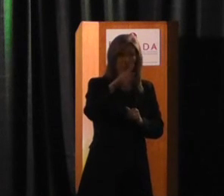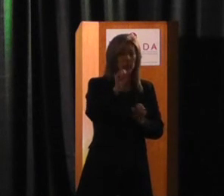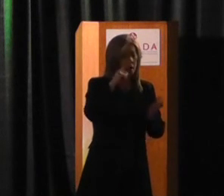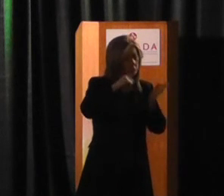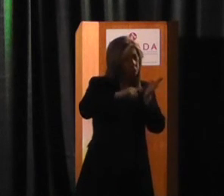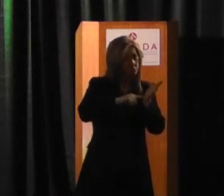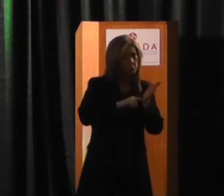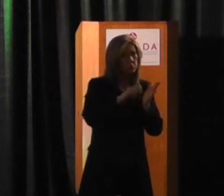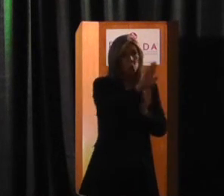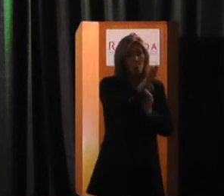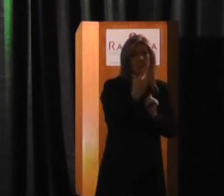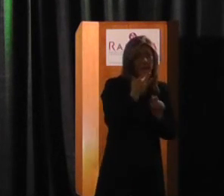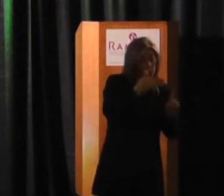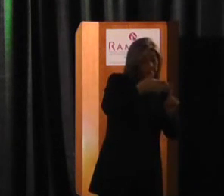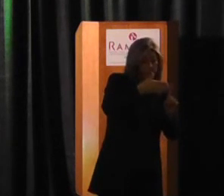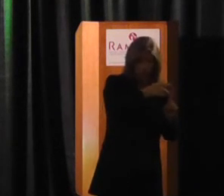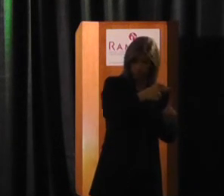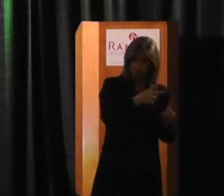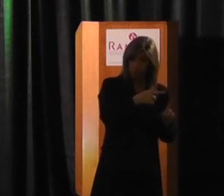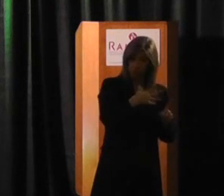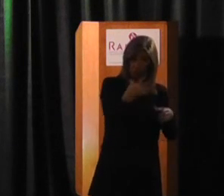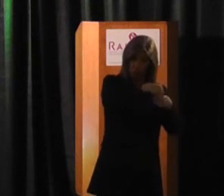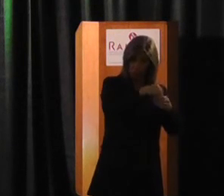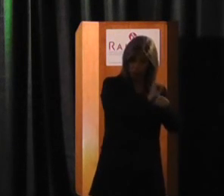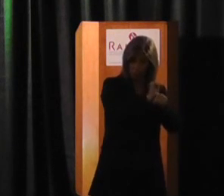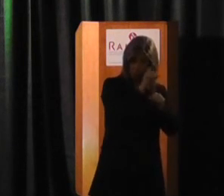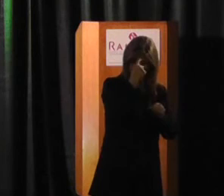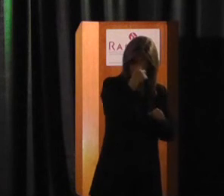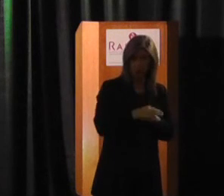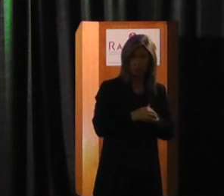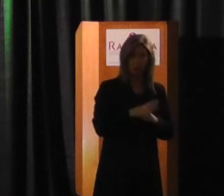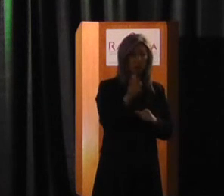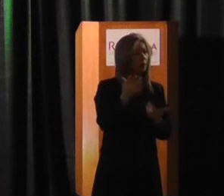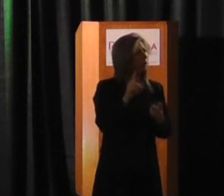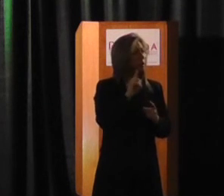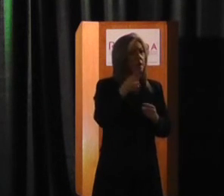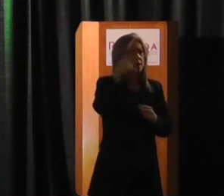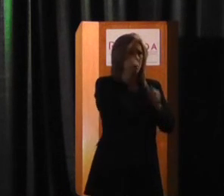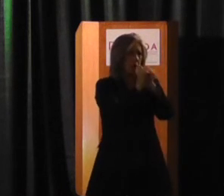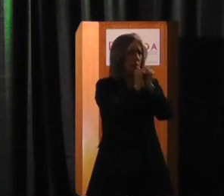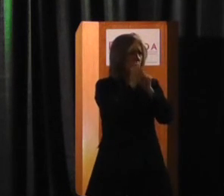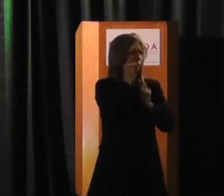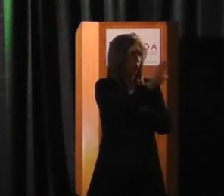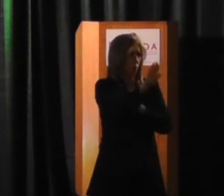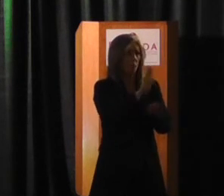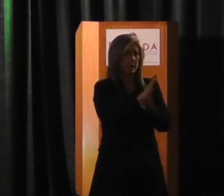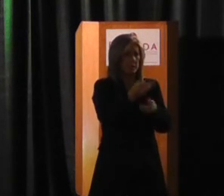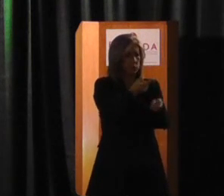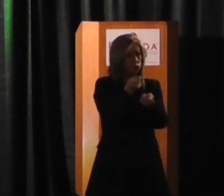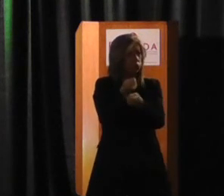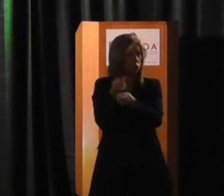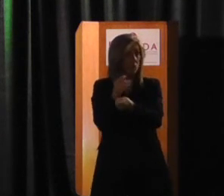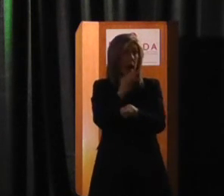businesses are inclusive employers. Markets are extremely fickle and often change. There is high competition to get your business and, more importantly,